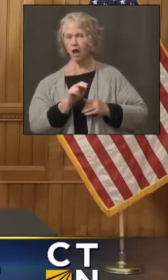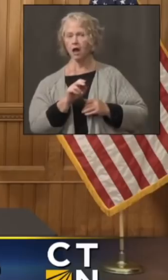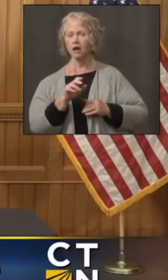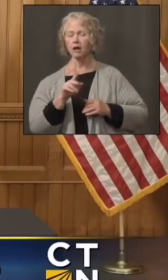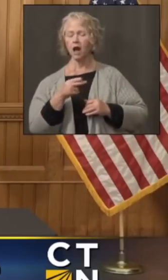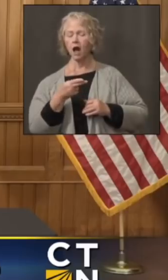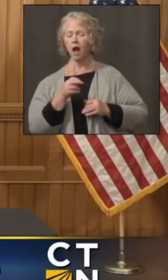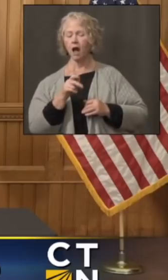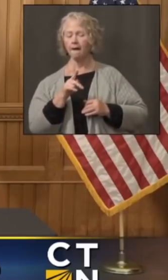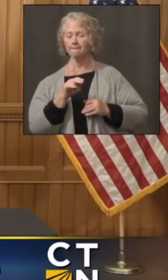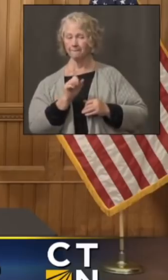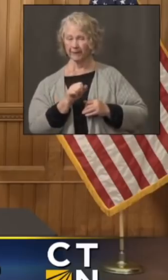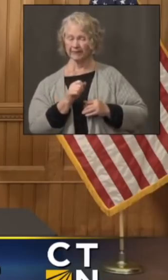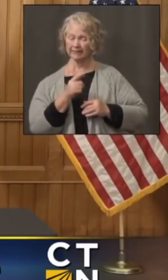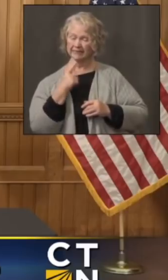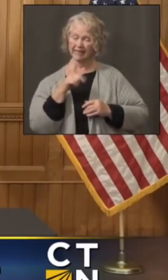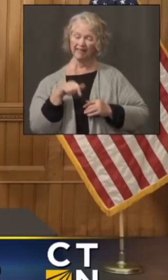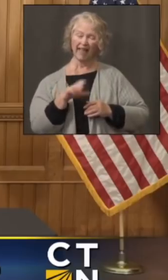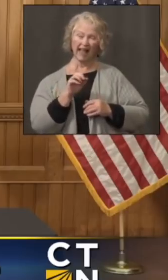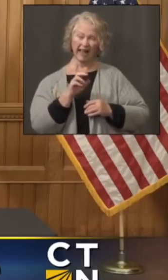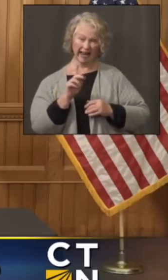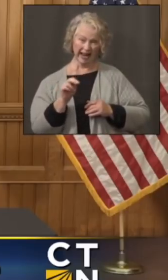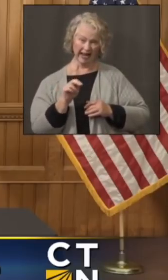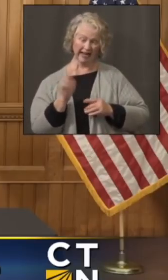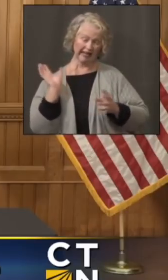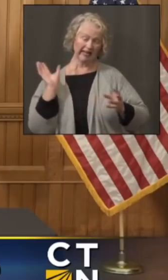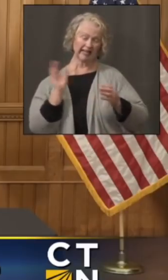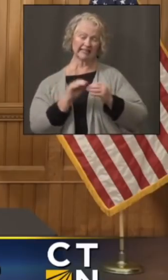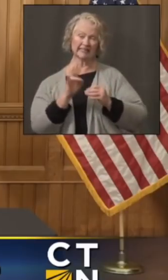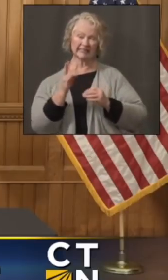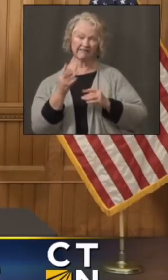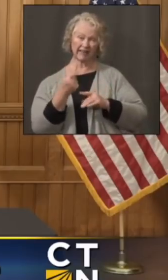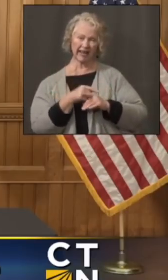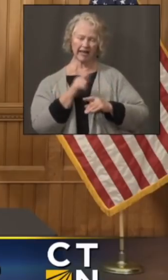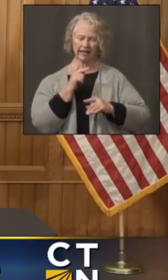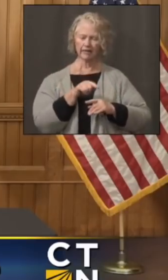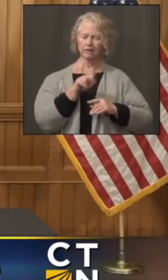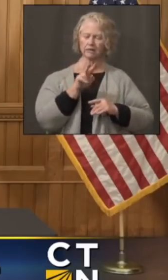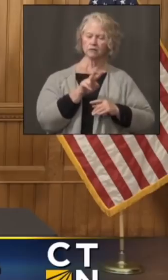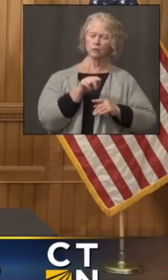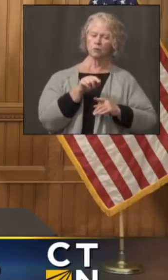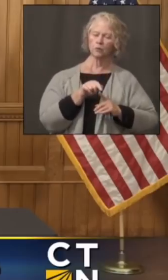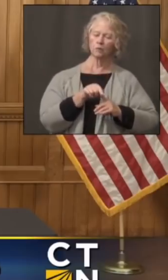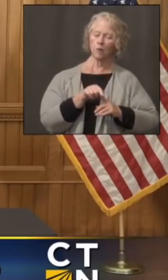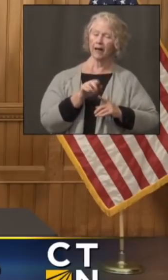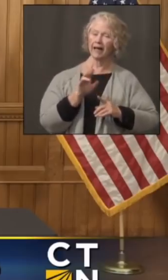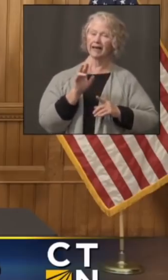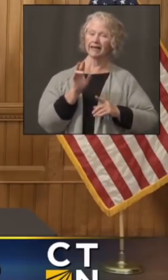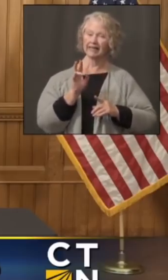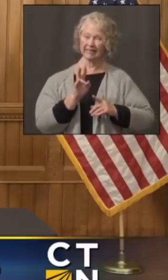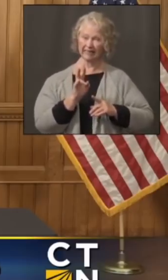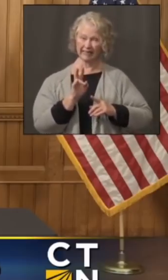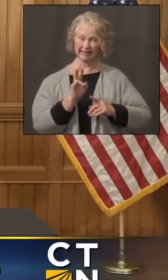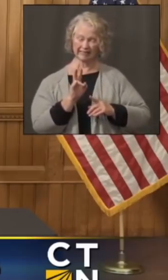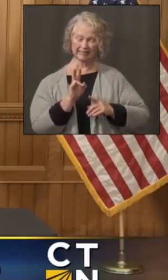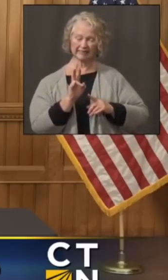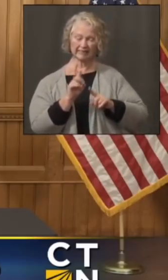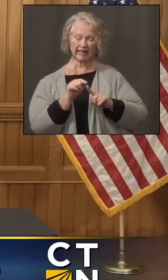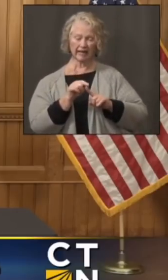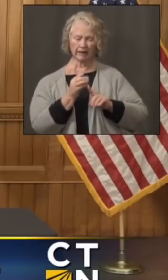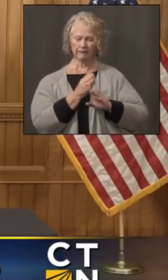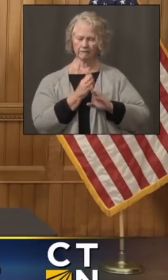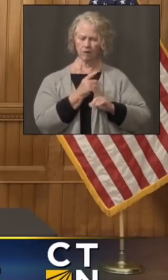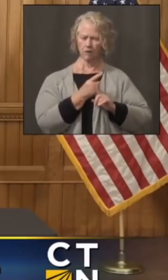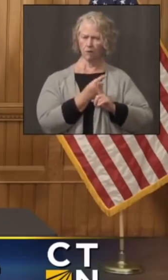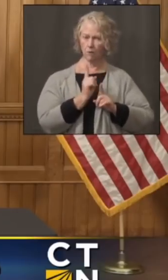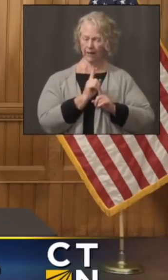Connecticut's 7-day rolling average is 2.58% between the 14th and the 28th. Could this 6.1